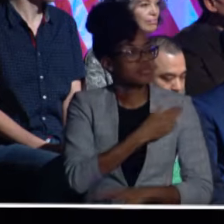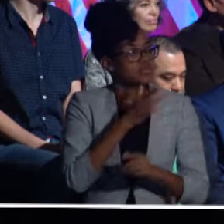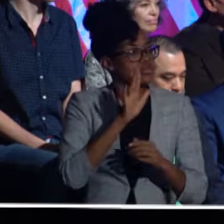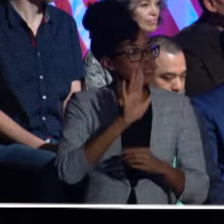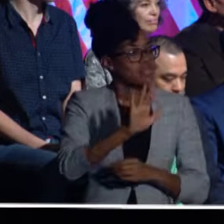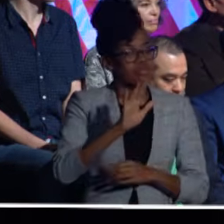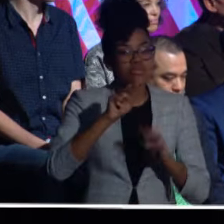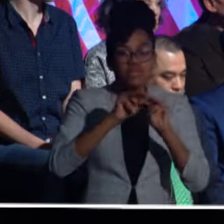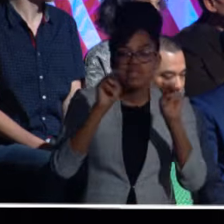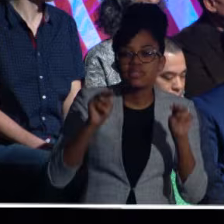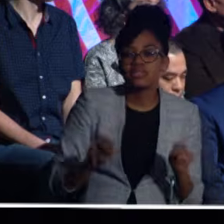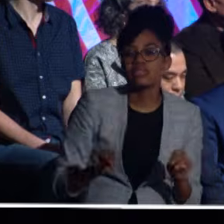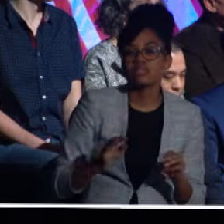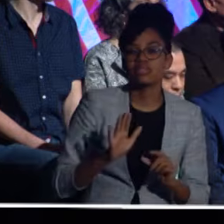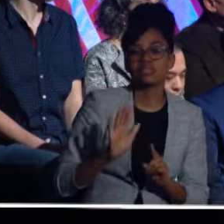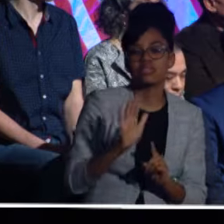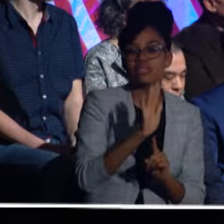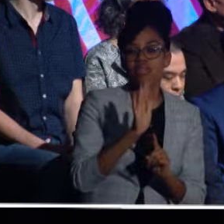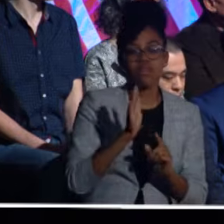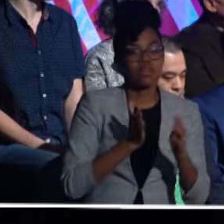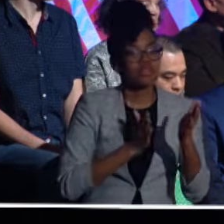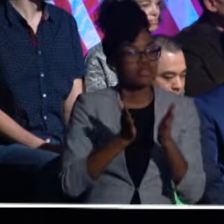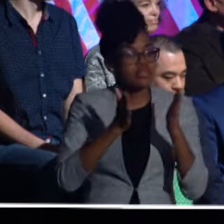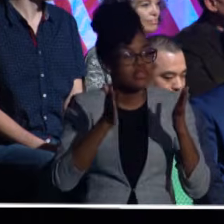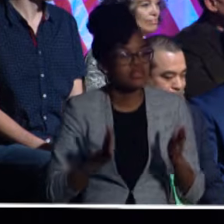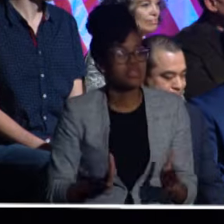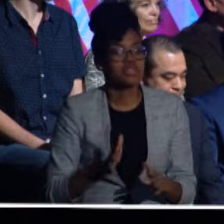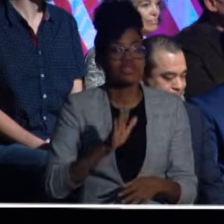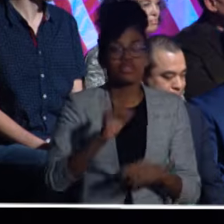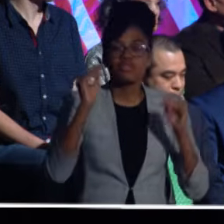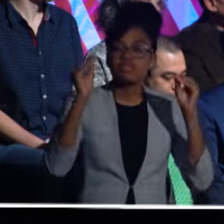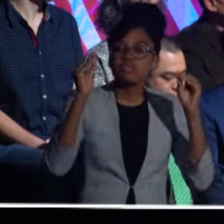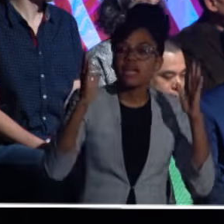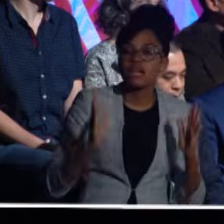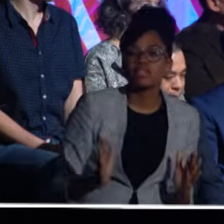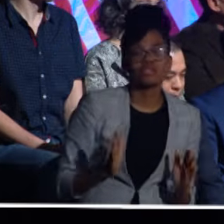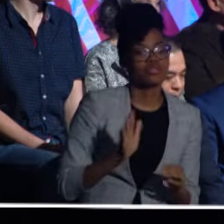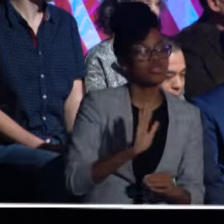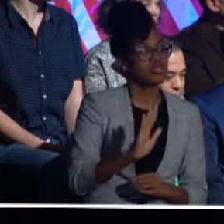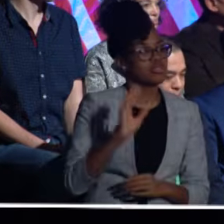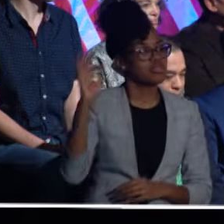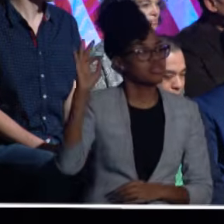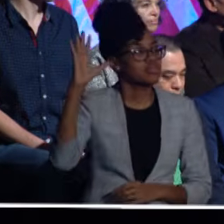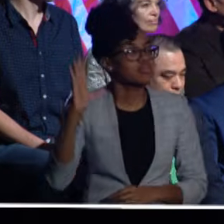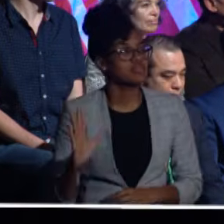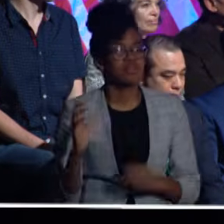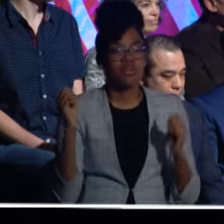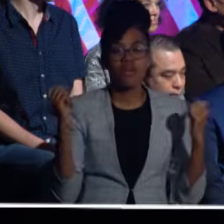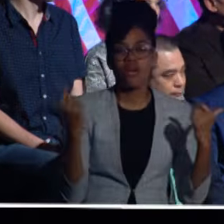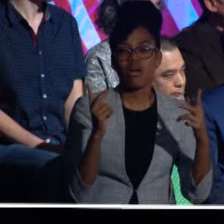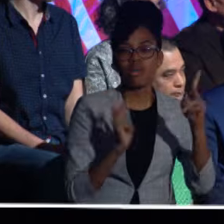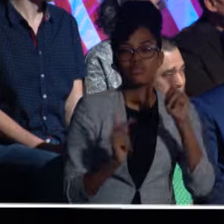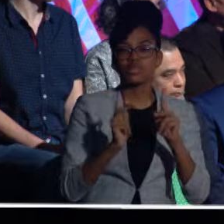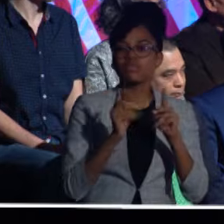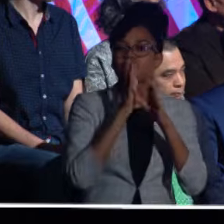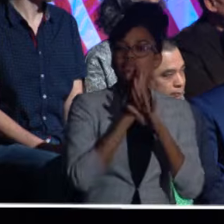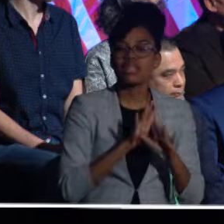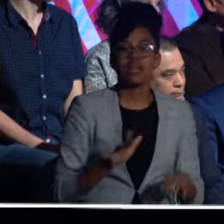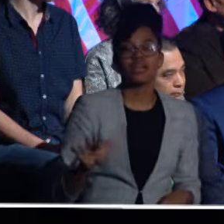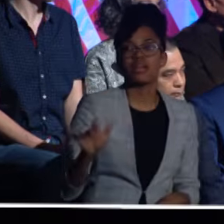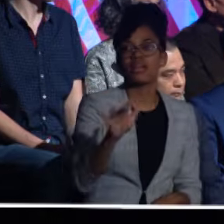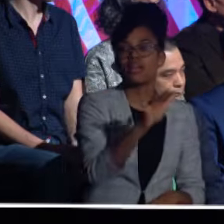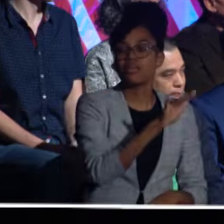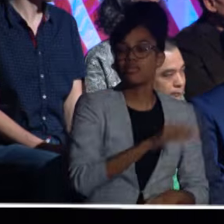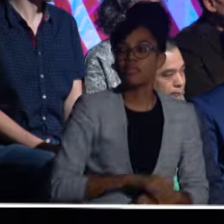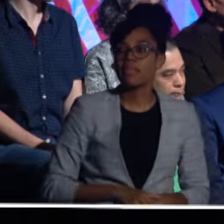public servant and line cook, every council member and pastor, every dream and every struggle. And as